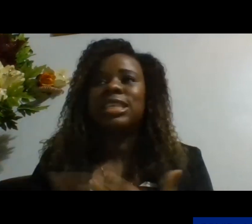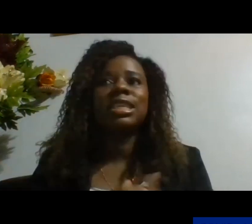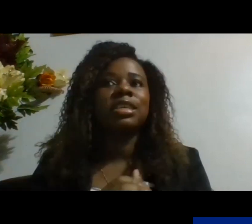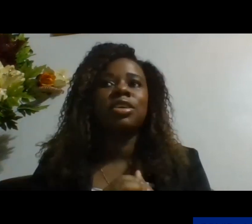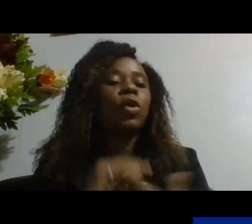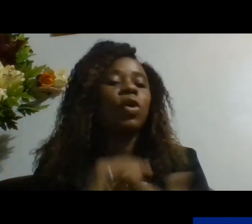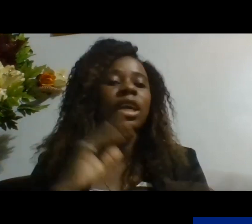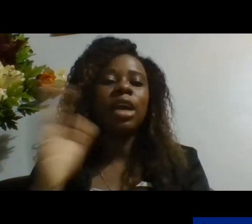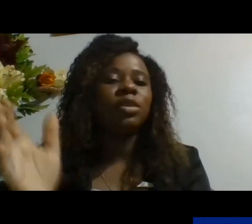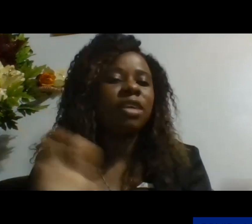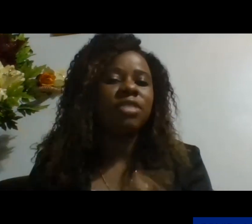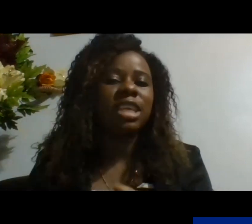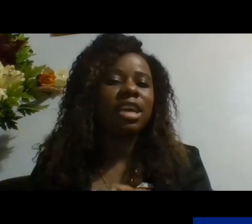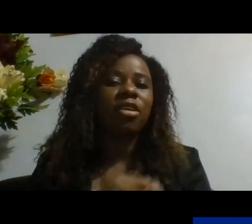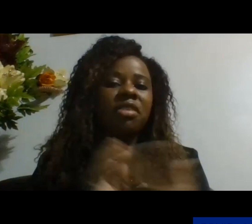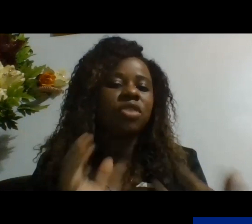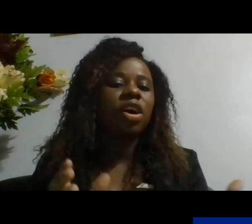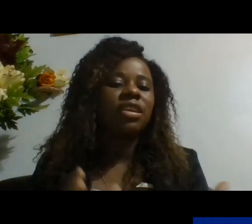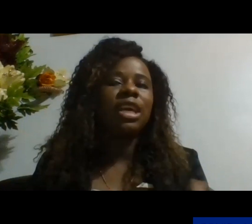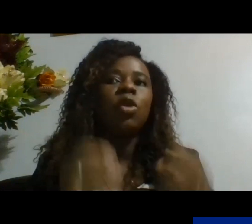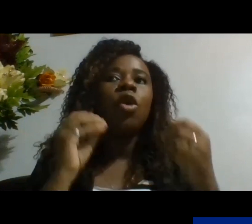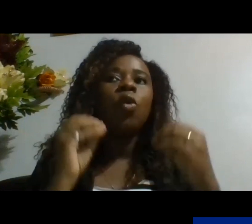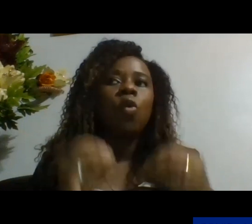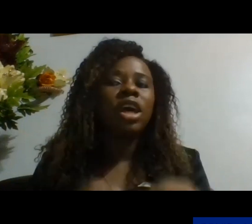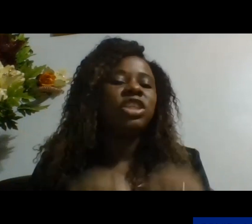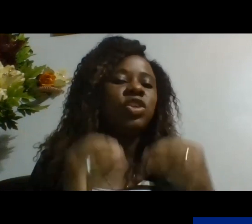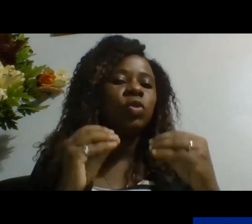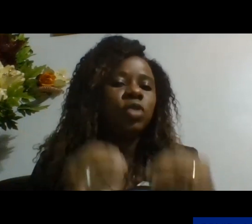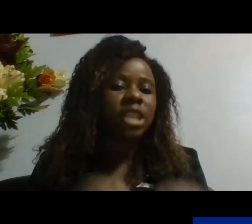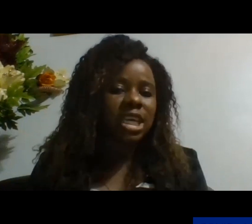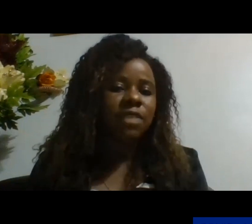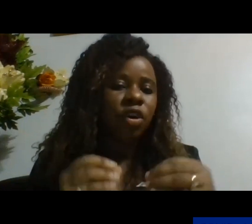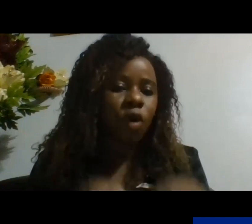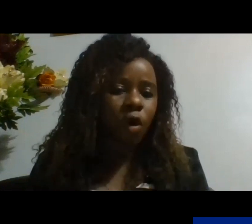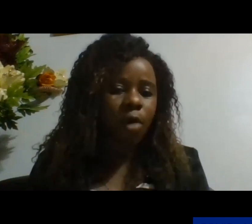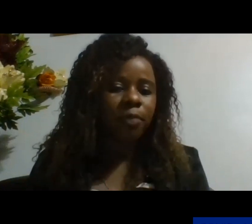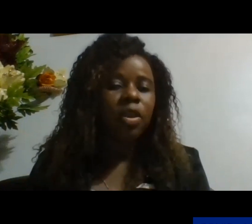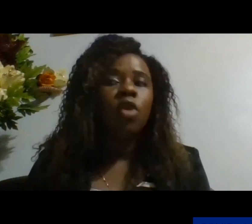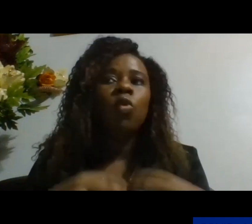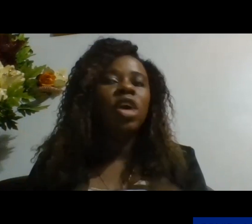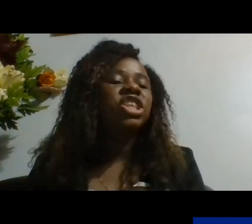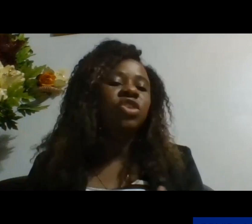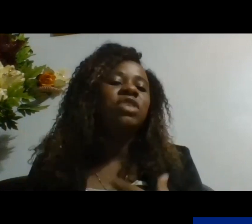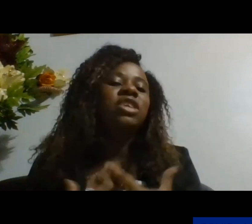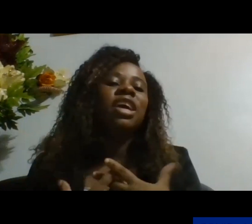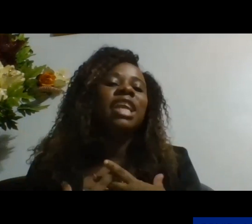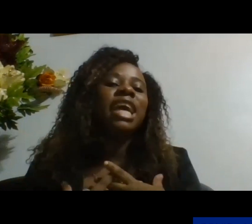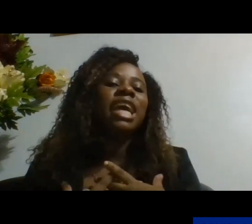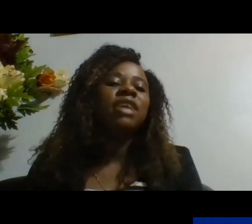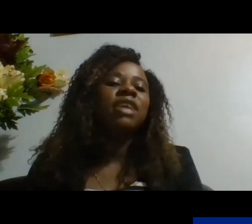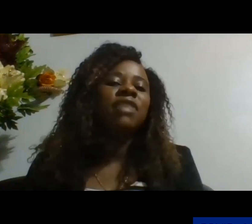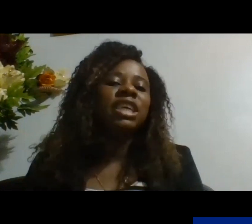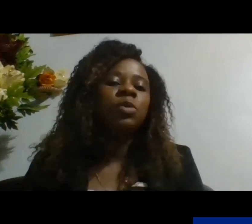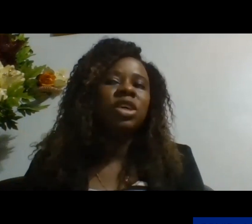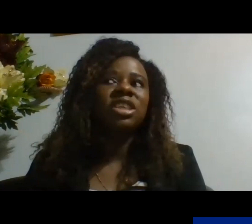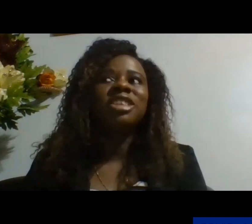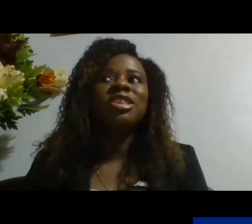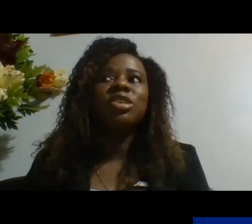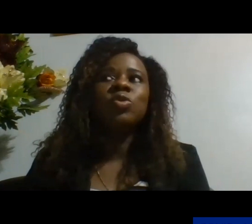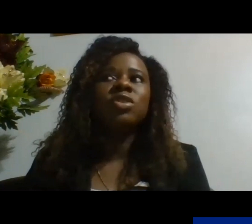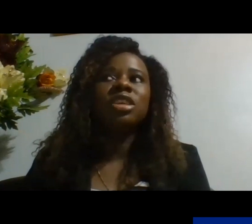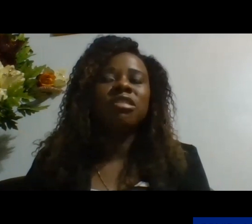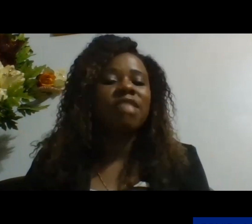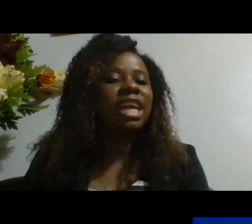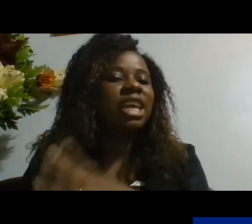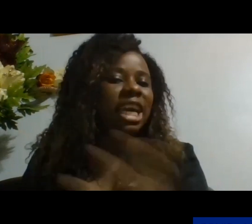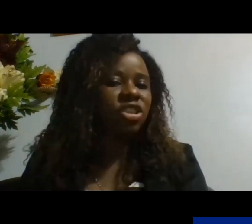is going out every day or every other day, once you leave your home, once you return, I don't advise persons to